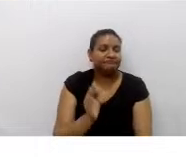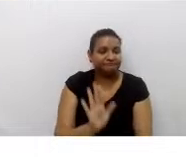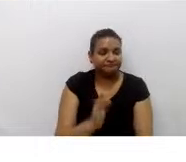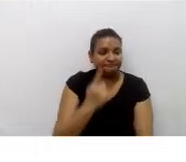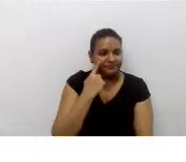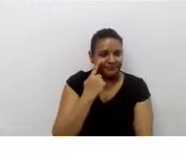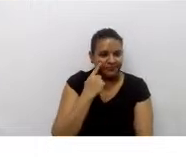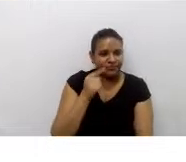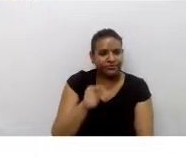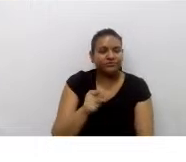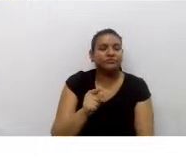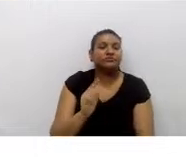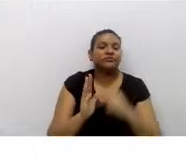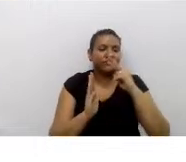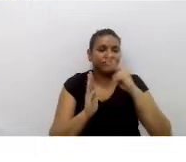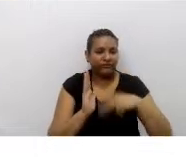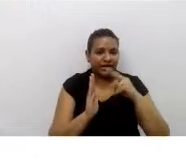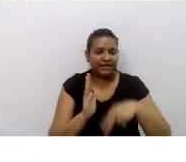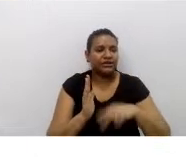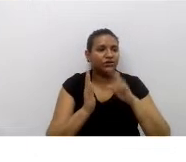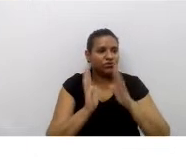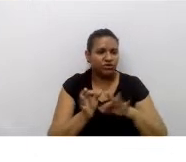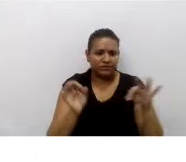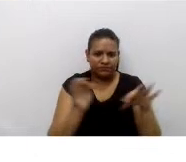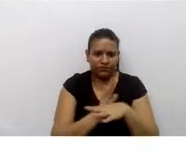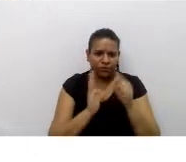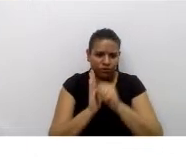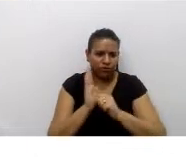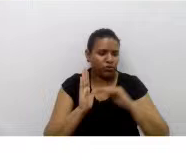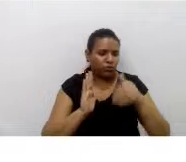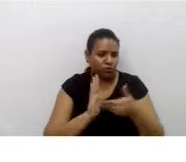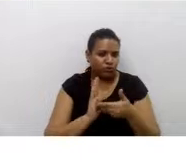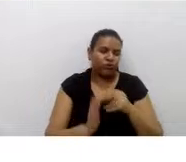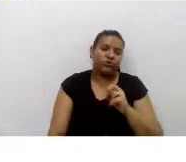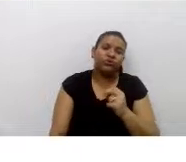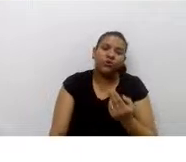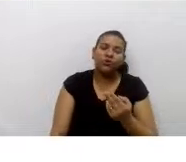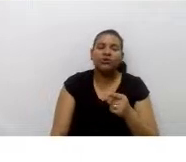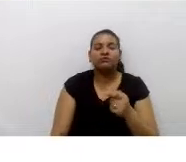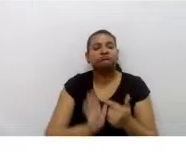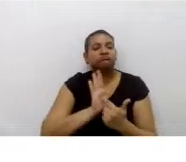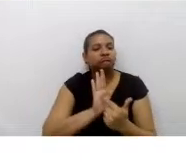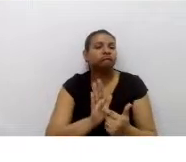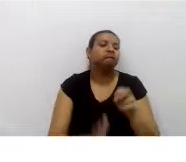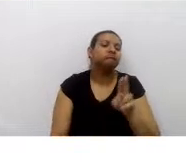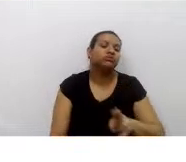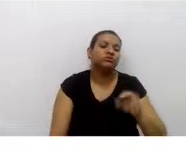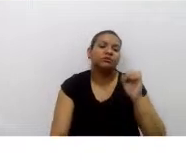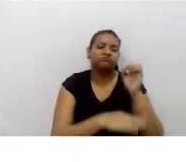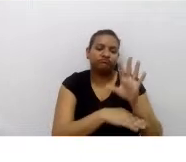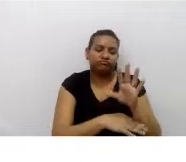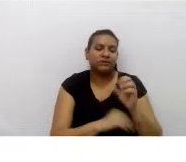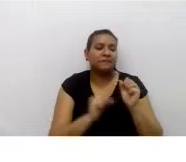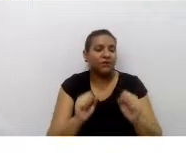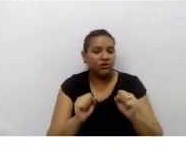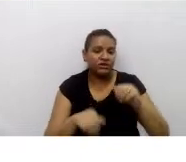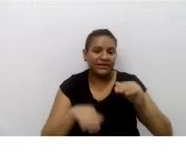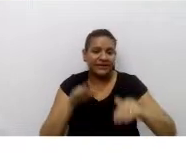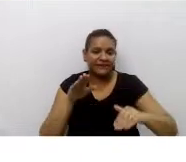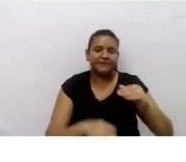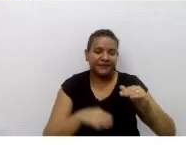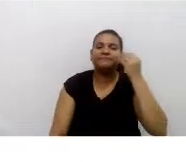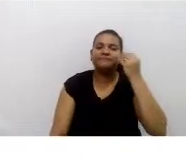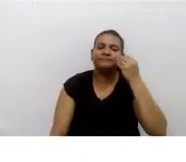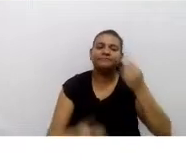here, or present using a projector. Try describing any images you use. If your students have use